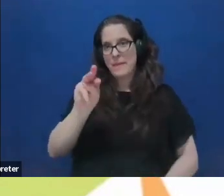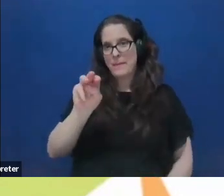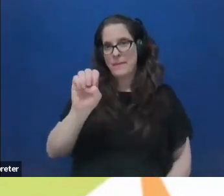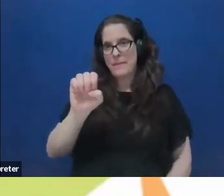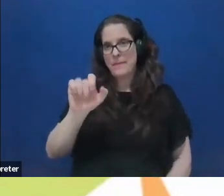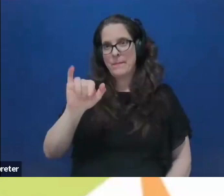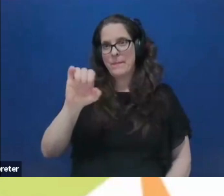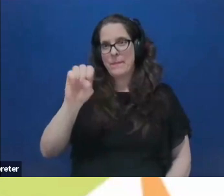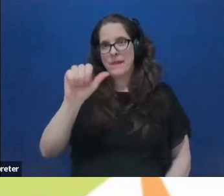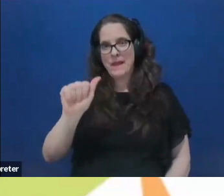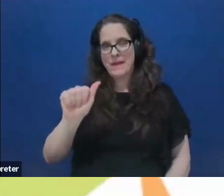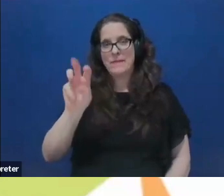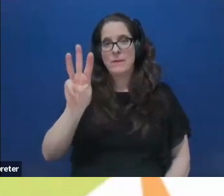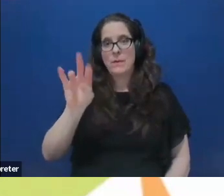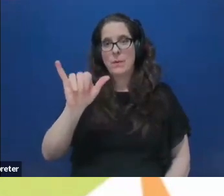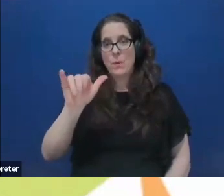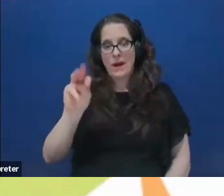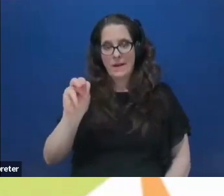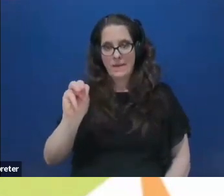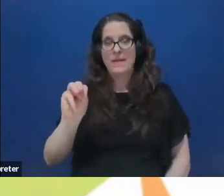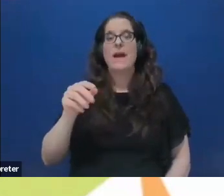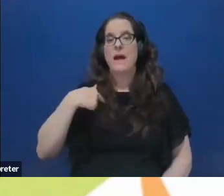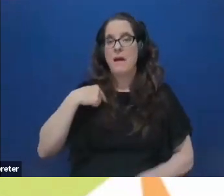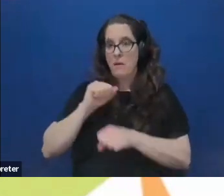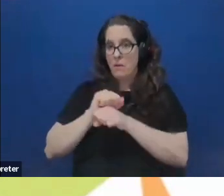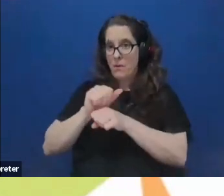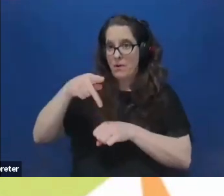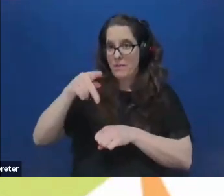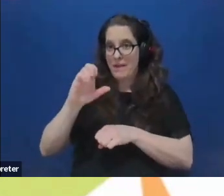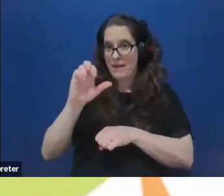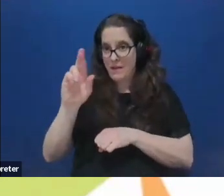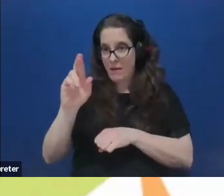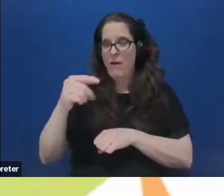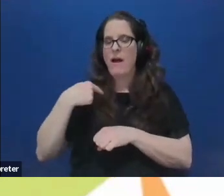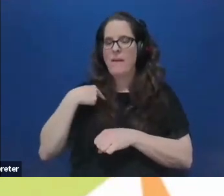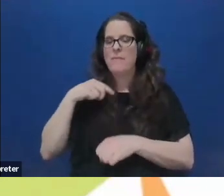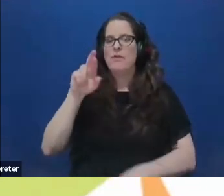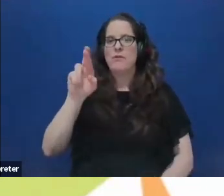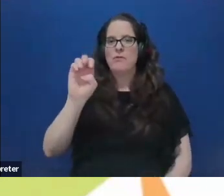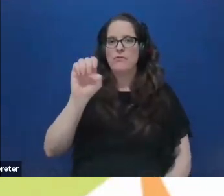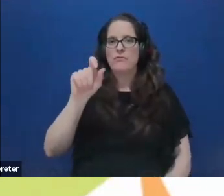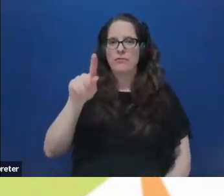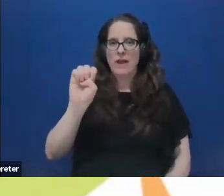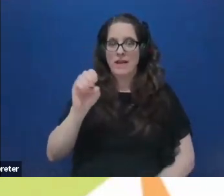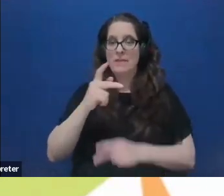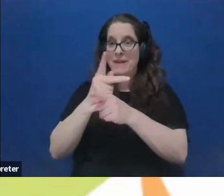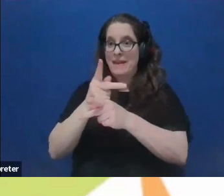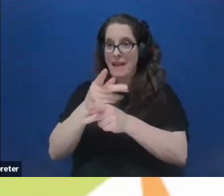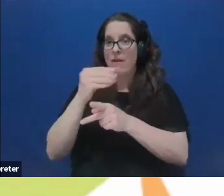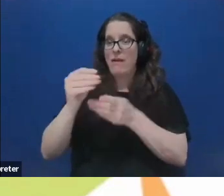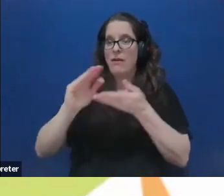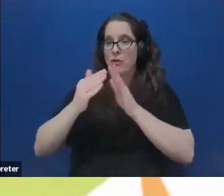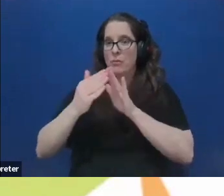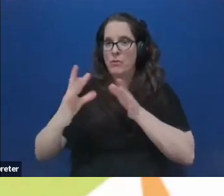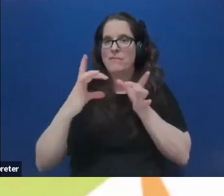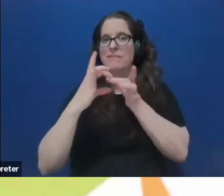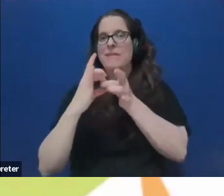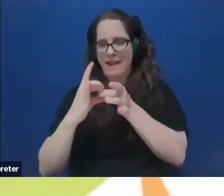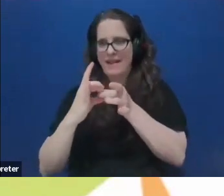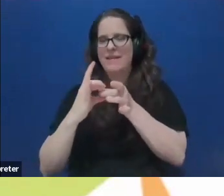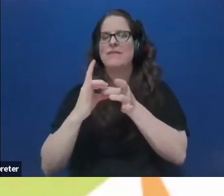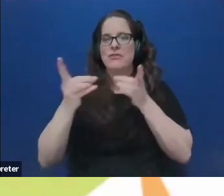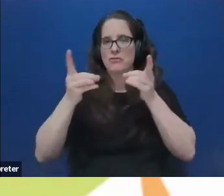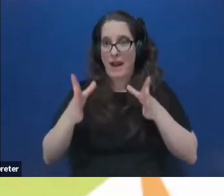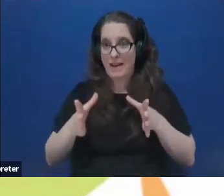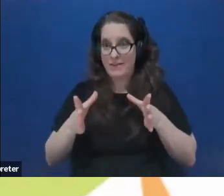am PCR's Respite Care and Community Engagement Director. I will be your moderator this evening. So please feel free